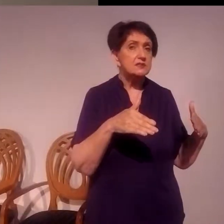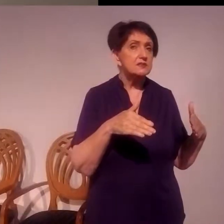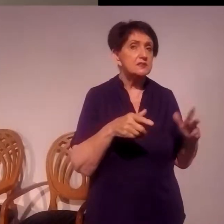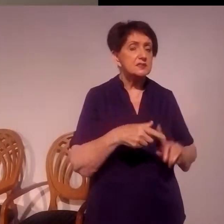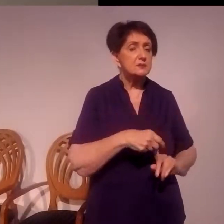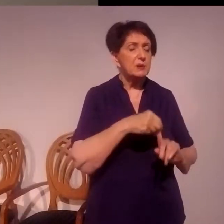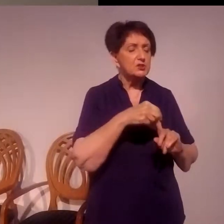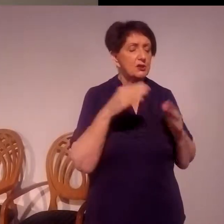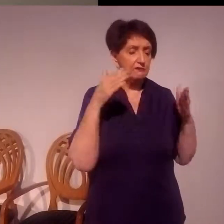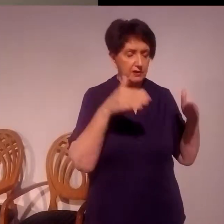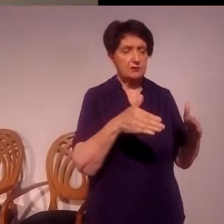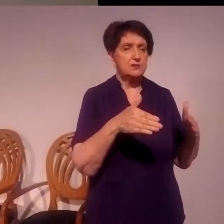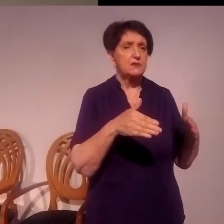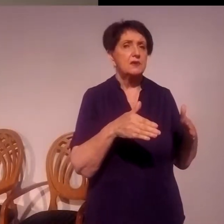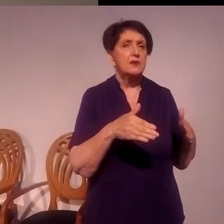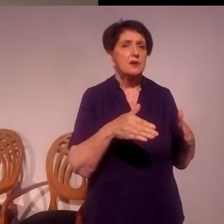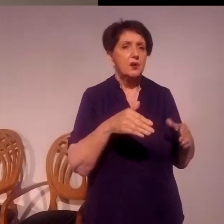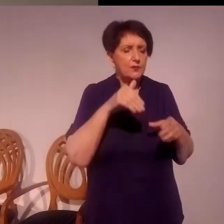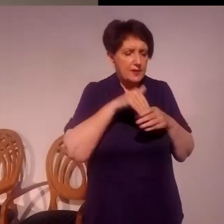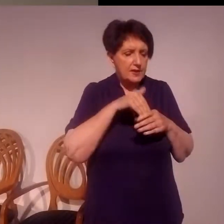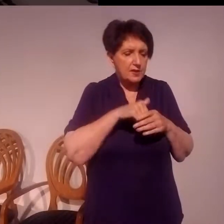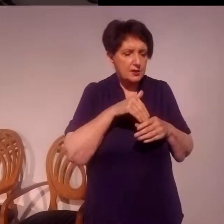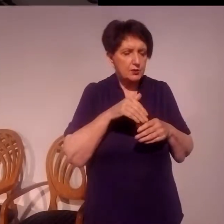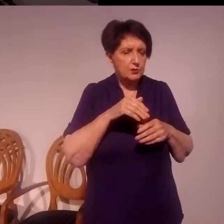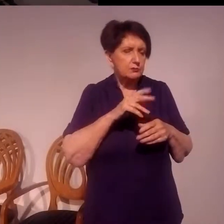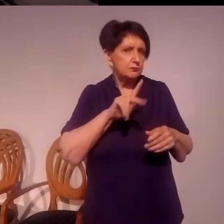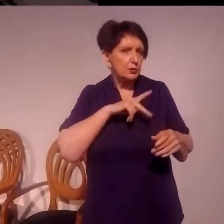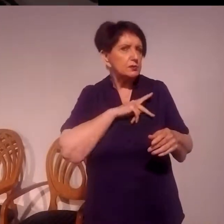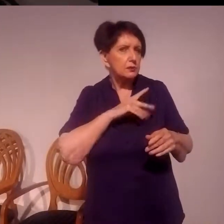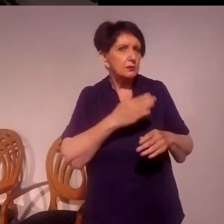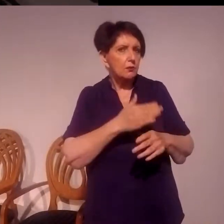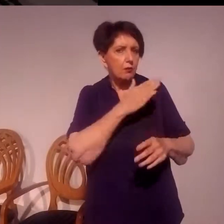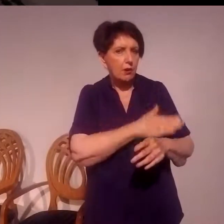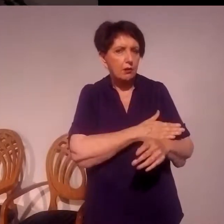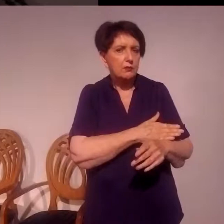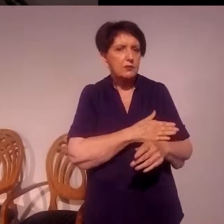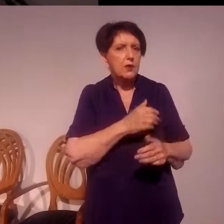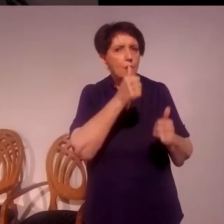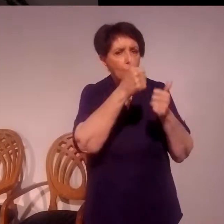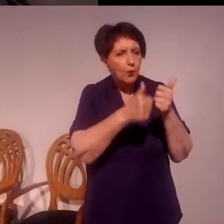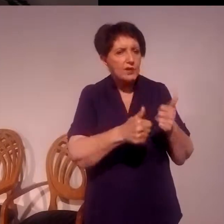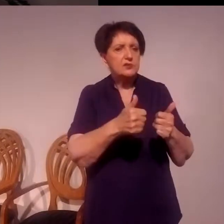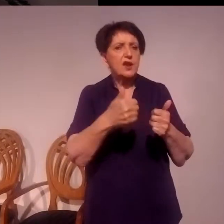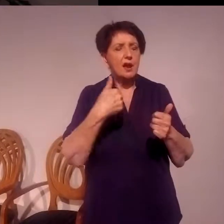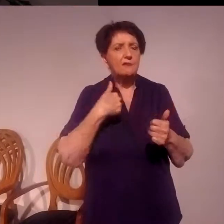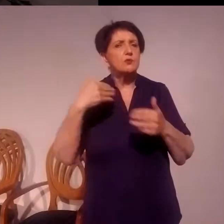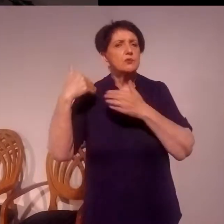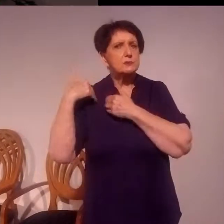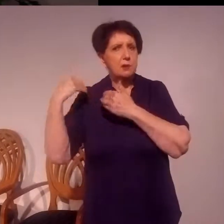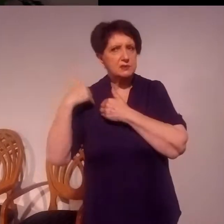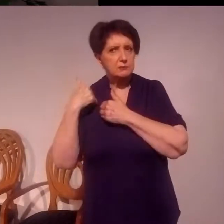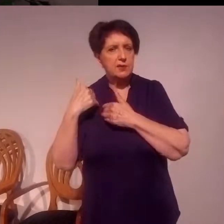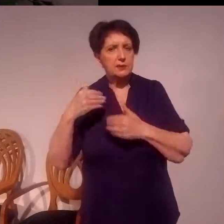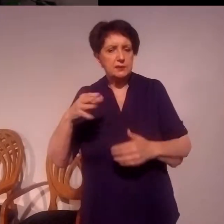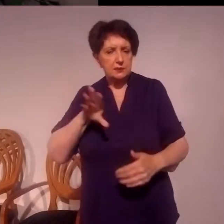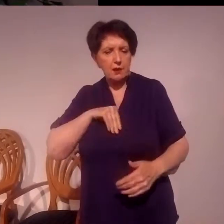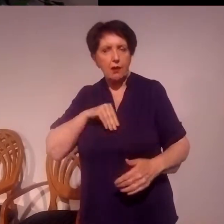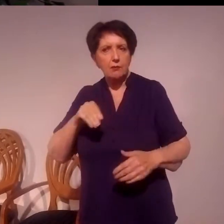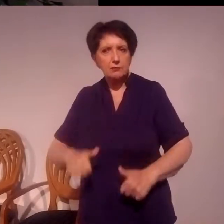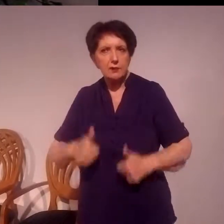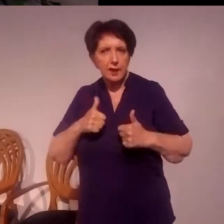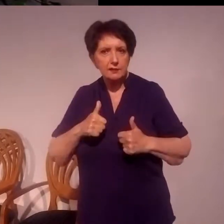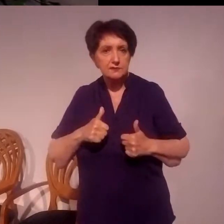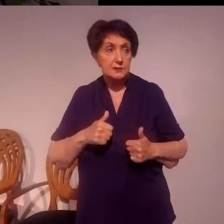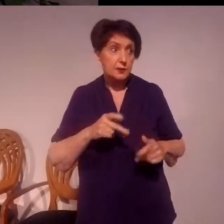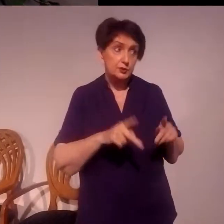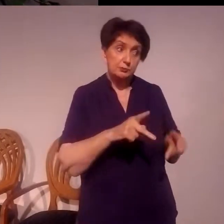especially focus on this interpersonal growth, that we each have a personal responsibility in our own lives. Some people don't like